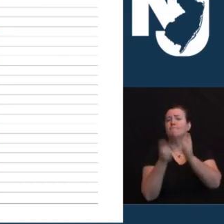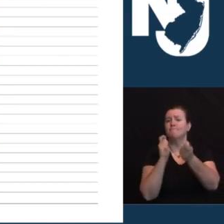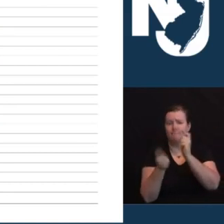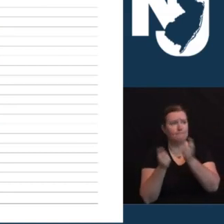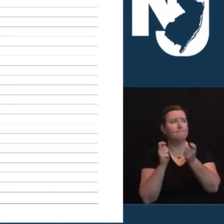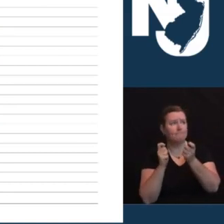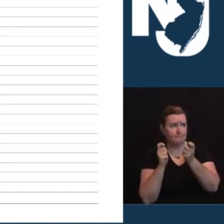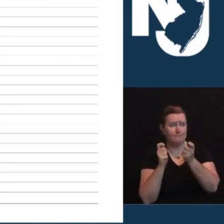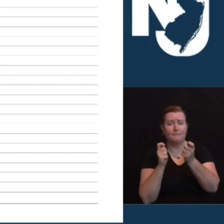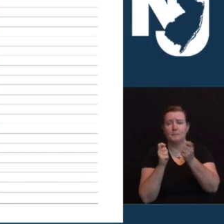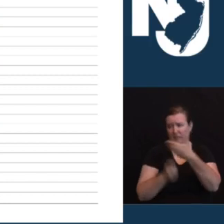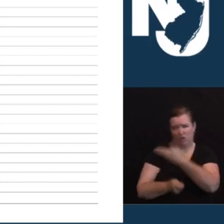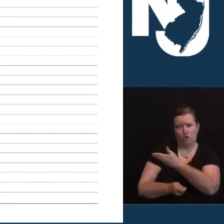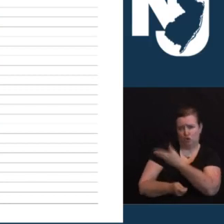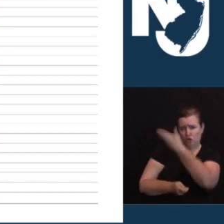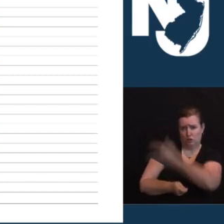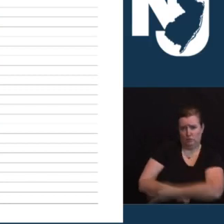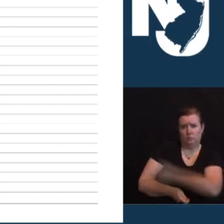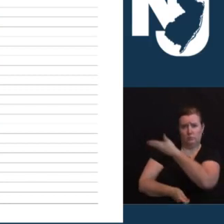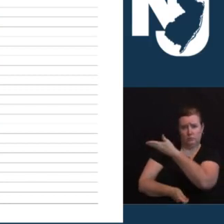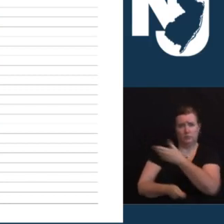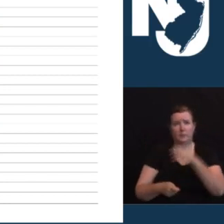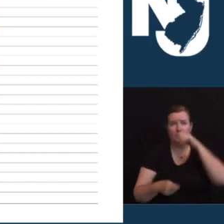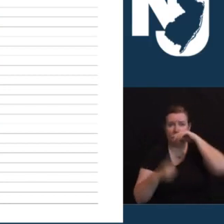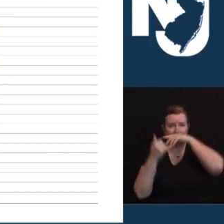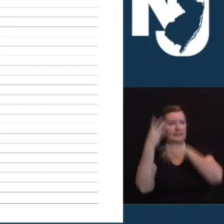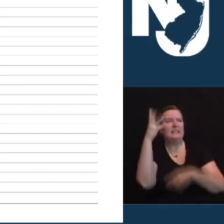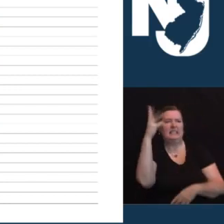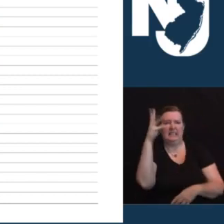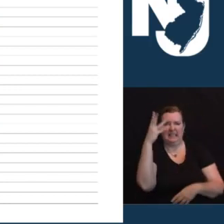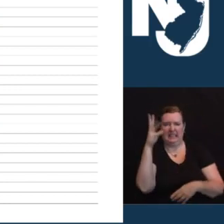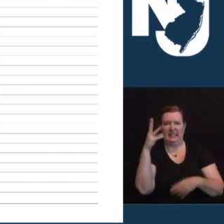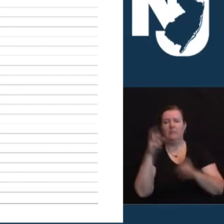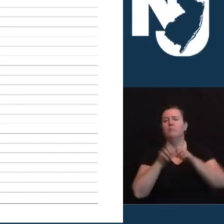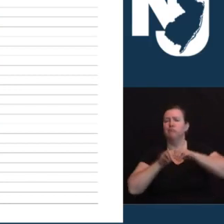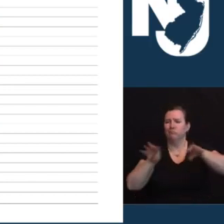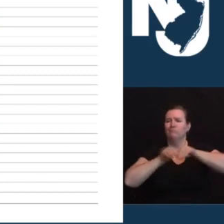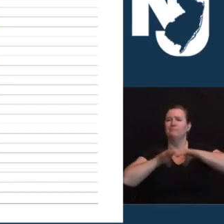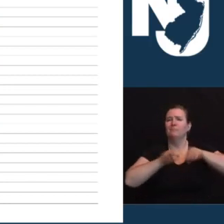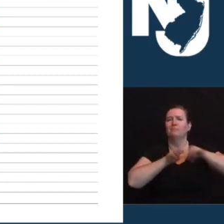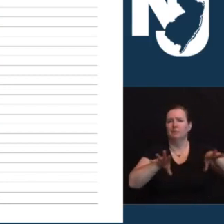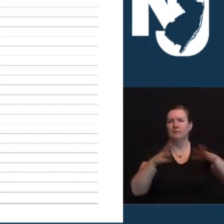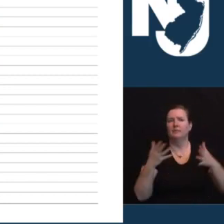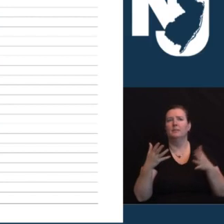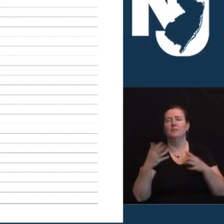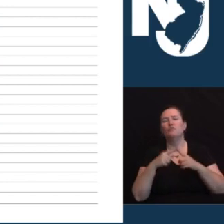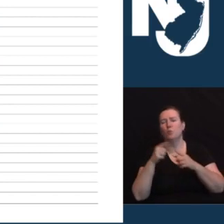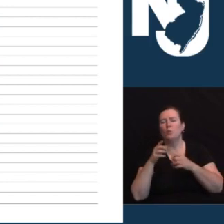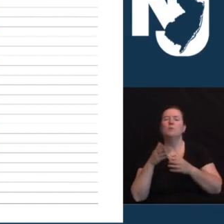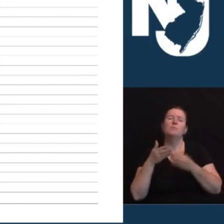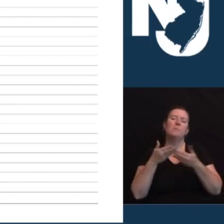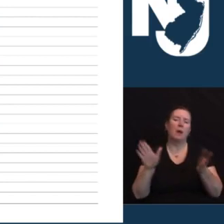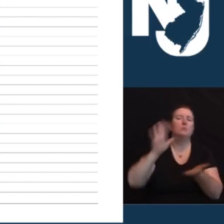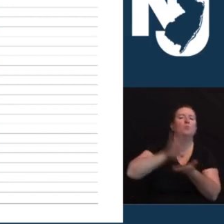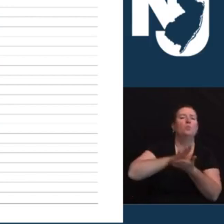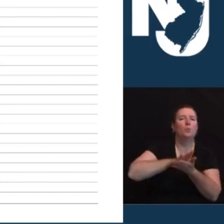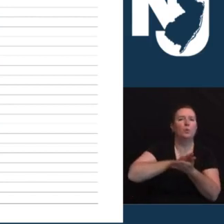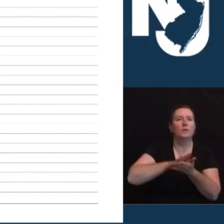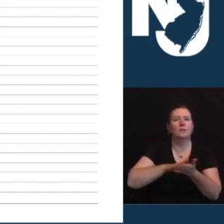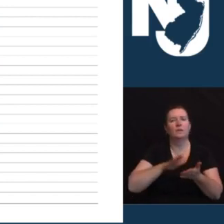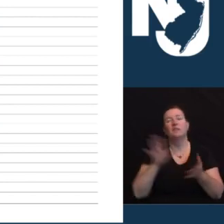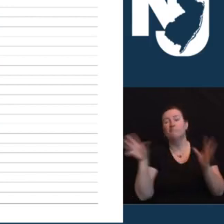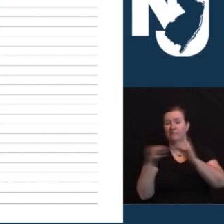Today, we are showing a total of 16 outbreaks, which can be traced to our public schools, accounting for a total of 58 cases